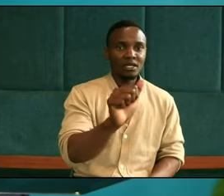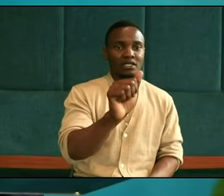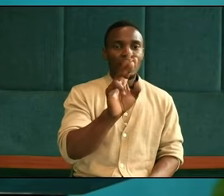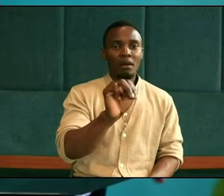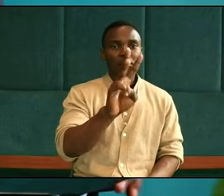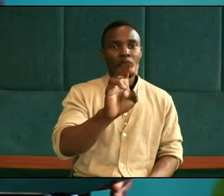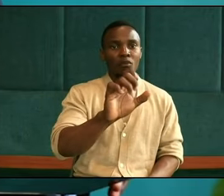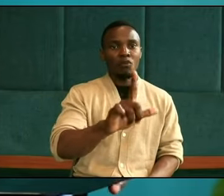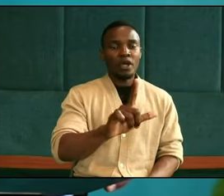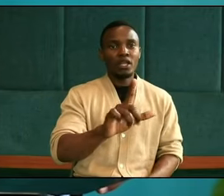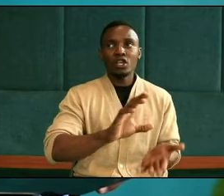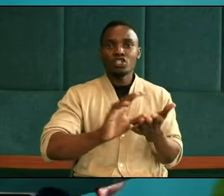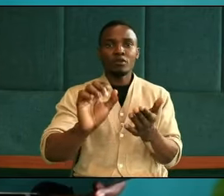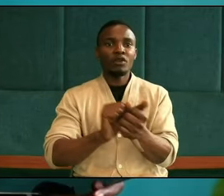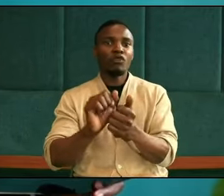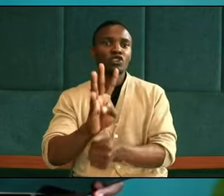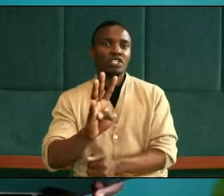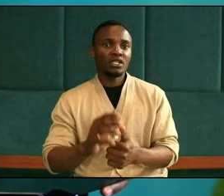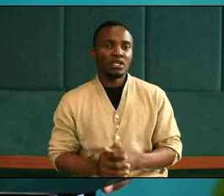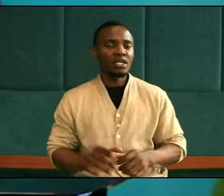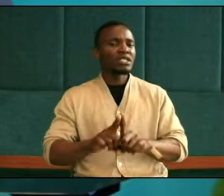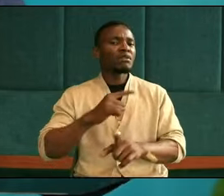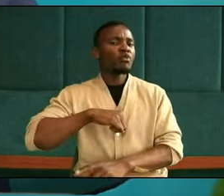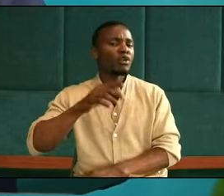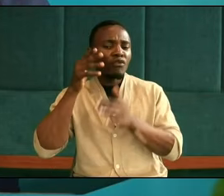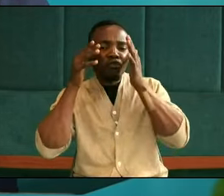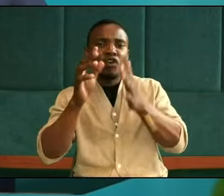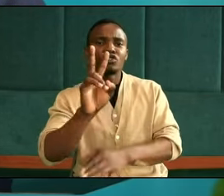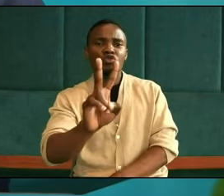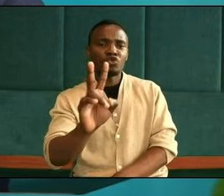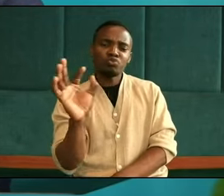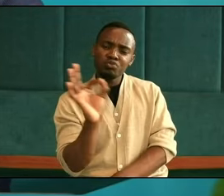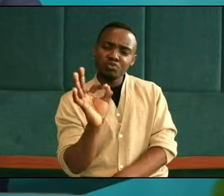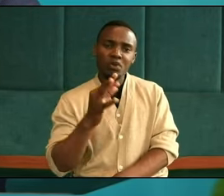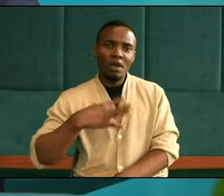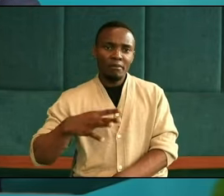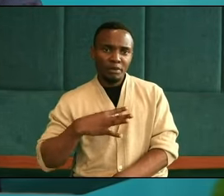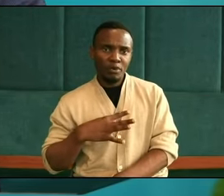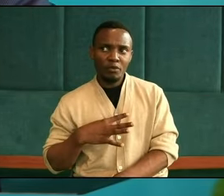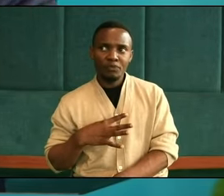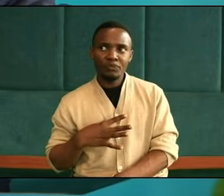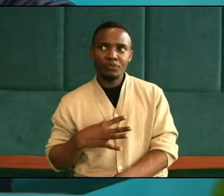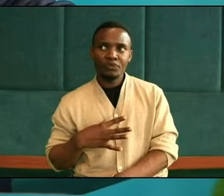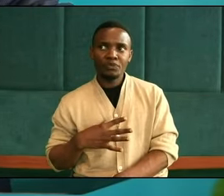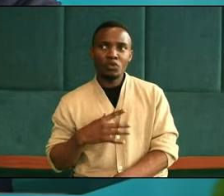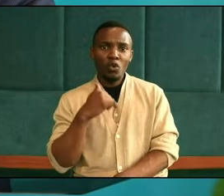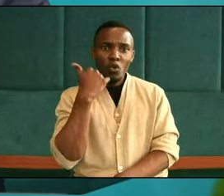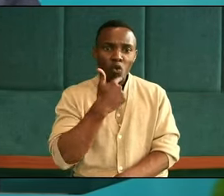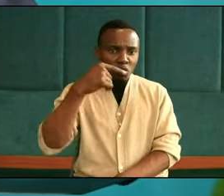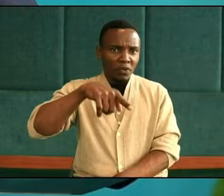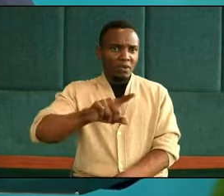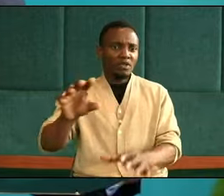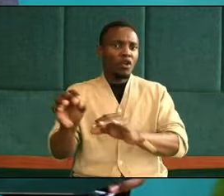14. Our focus is on two outliers who are bent on an exploit for